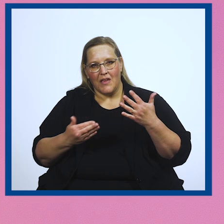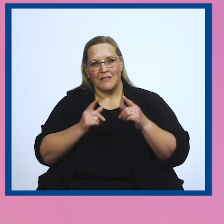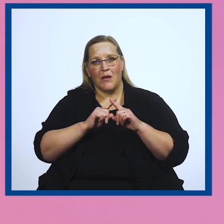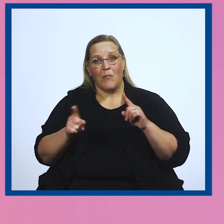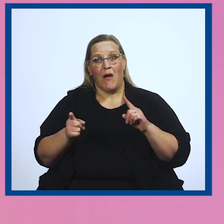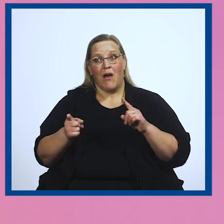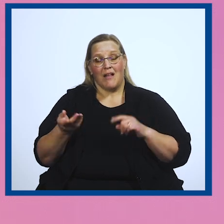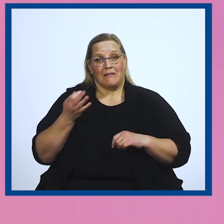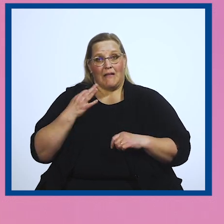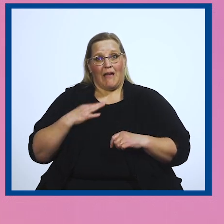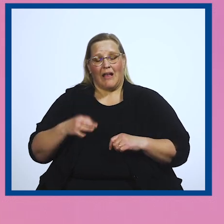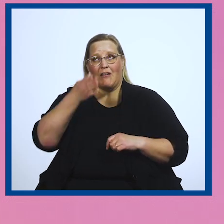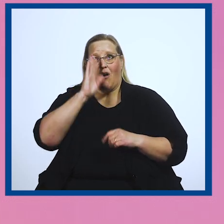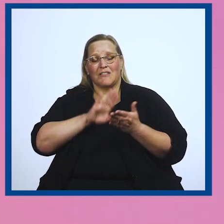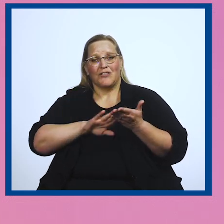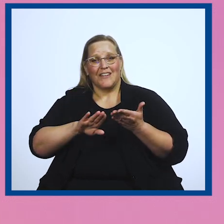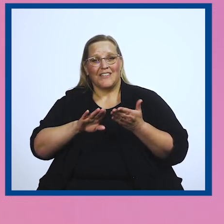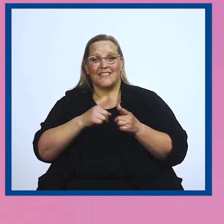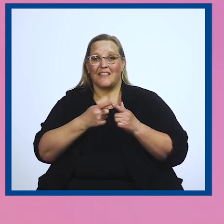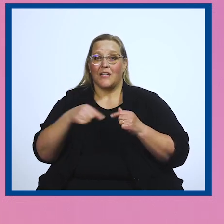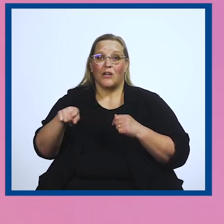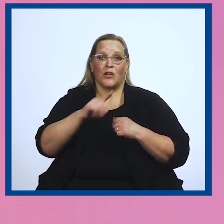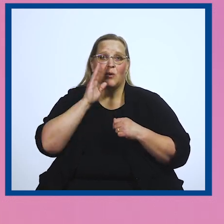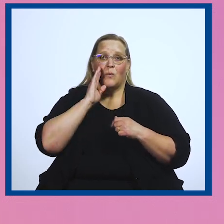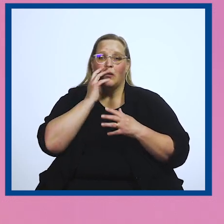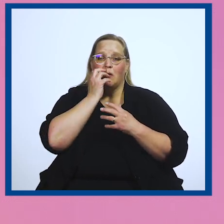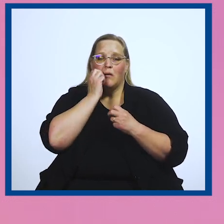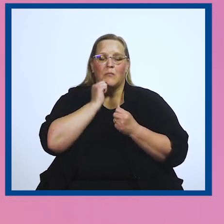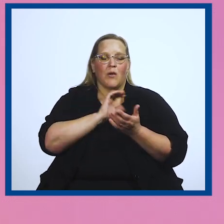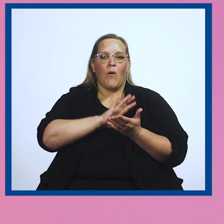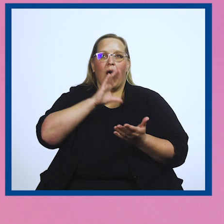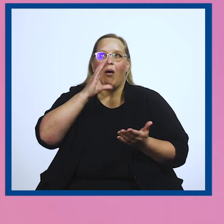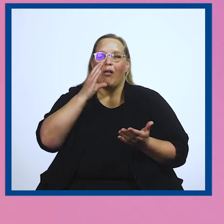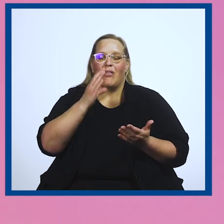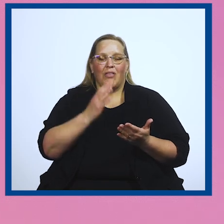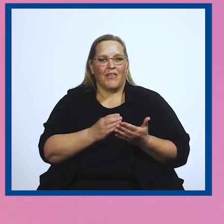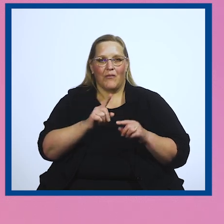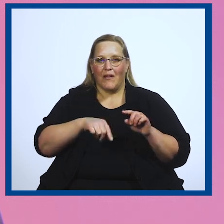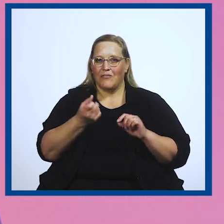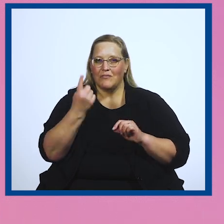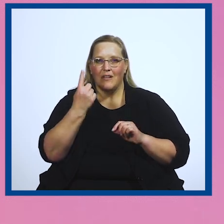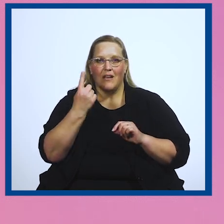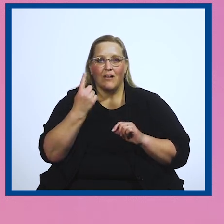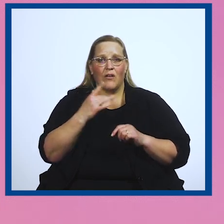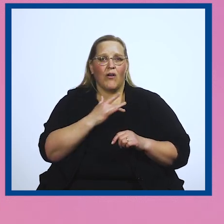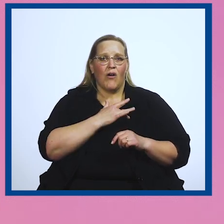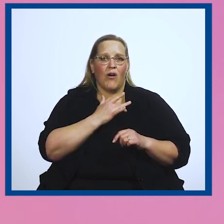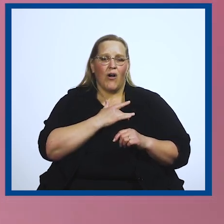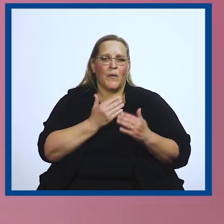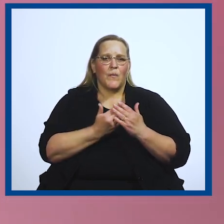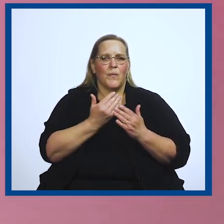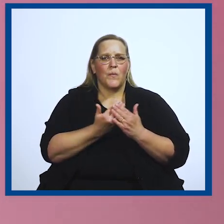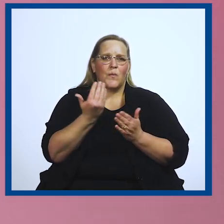the forgiveness of God, we will be wealthy beyond means. Renew your heart.